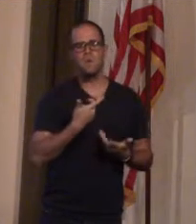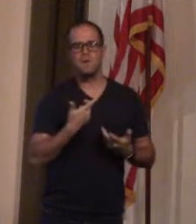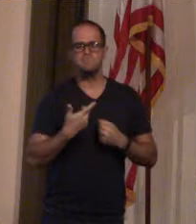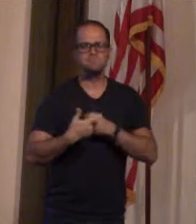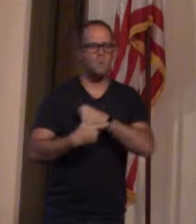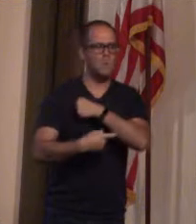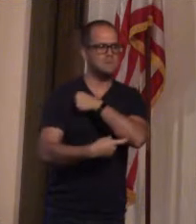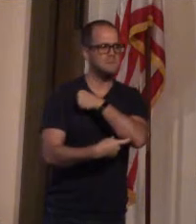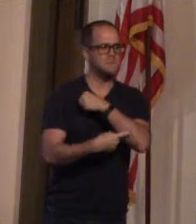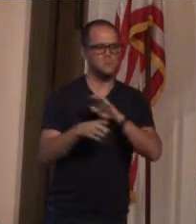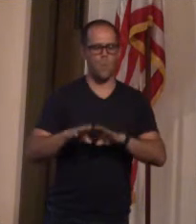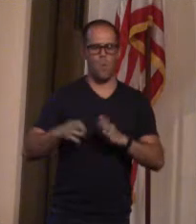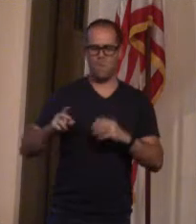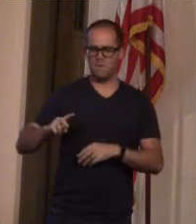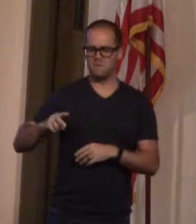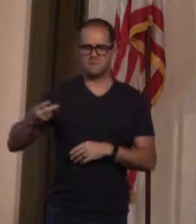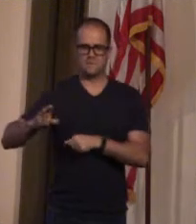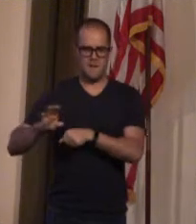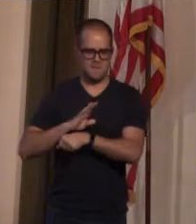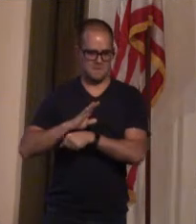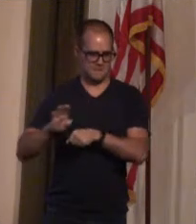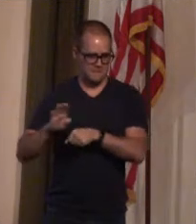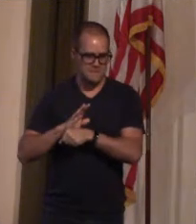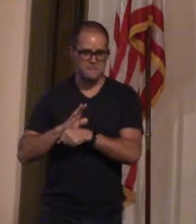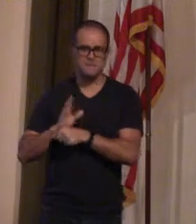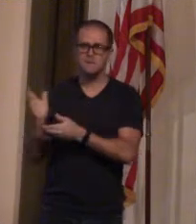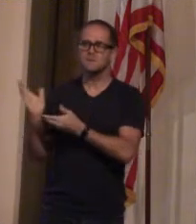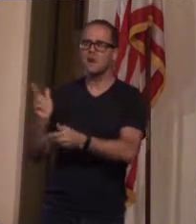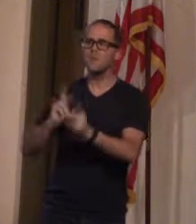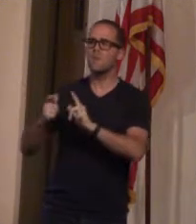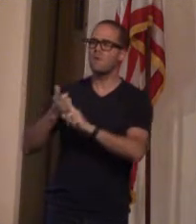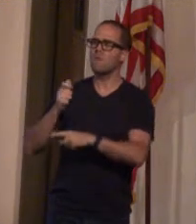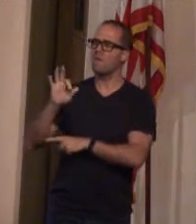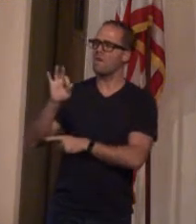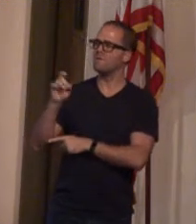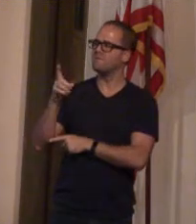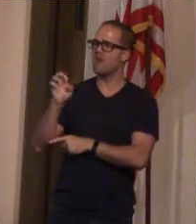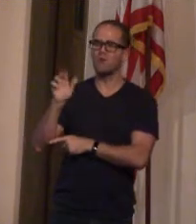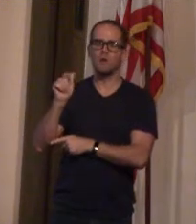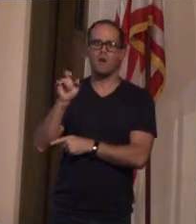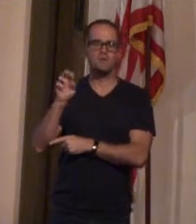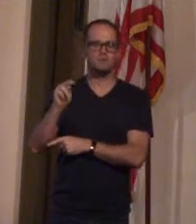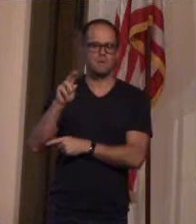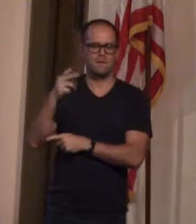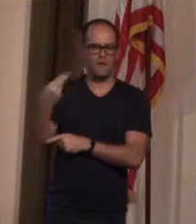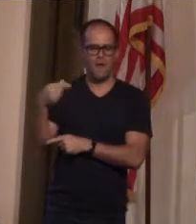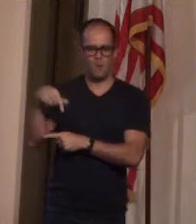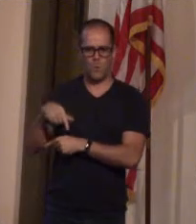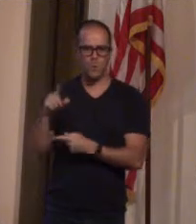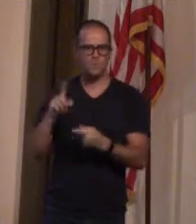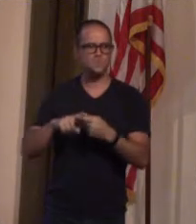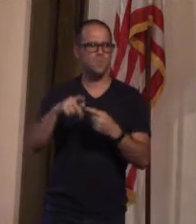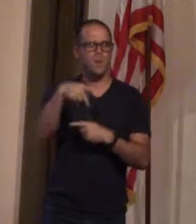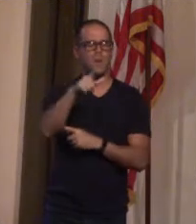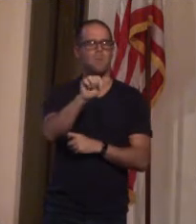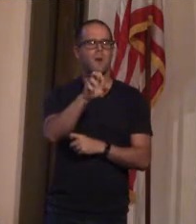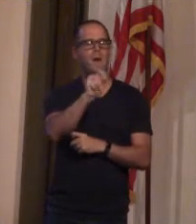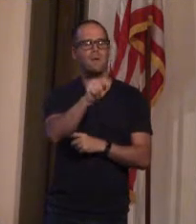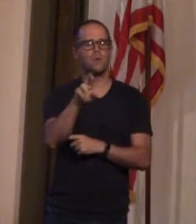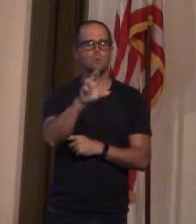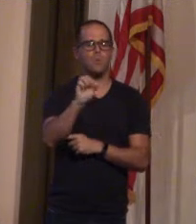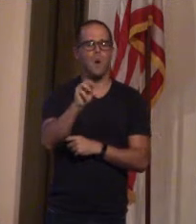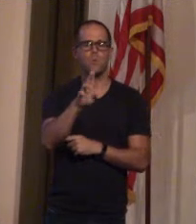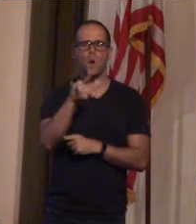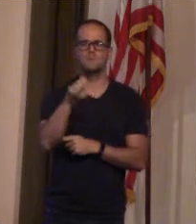Why do we have a mission statement? Think for a moment. If we were tempted to, say, open up a side